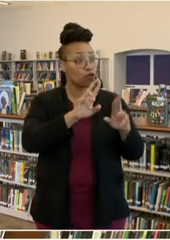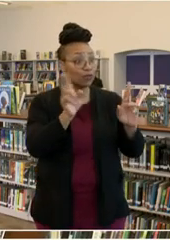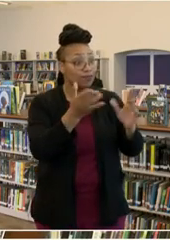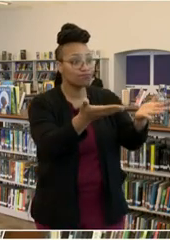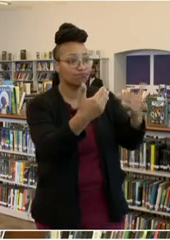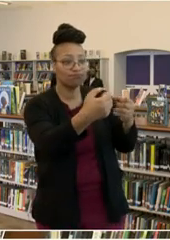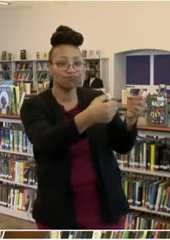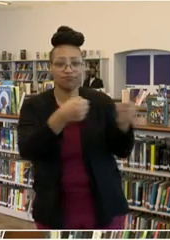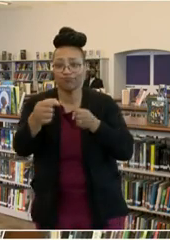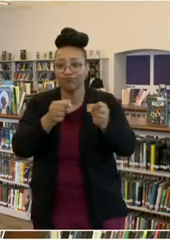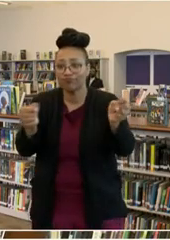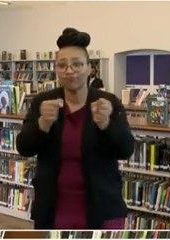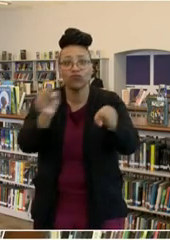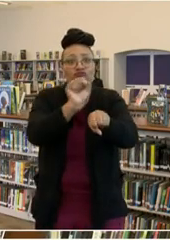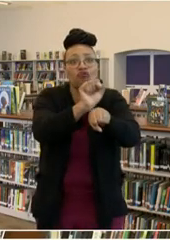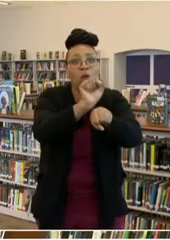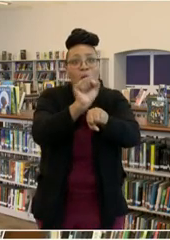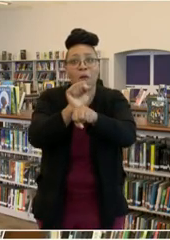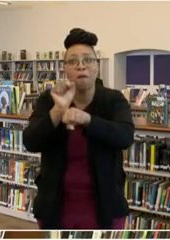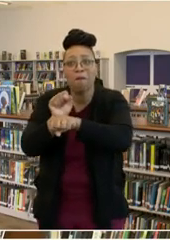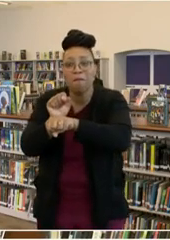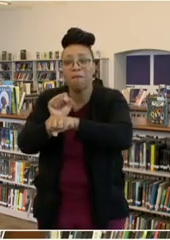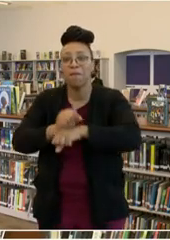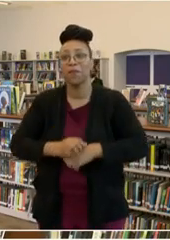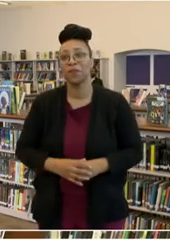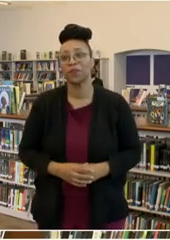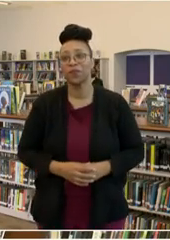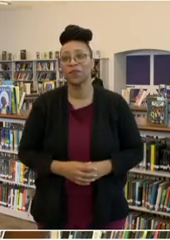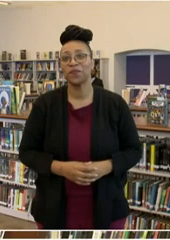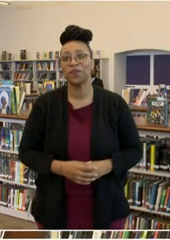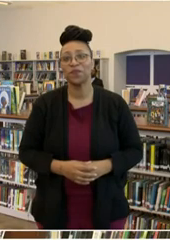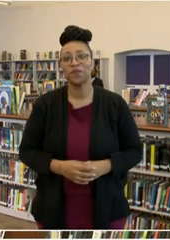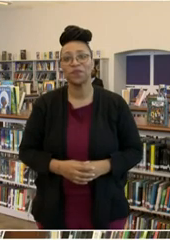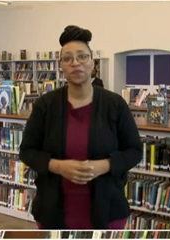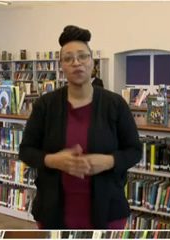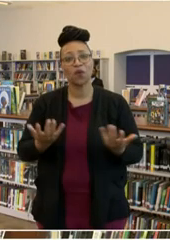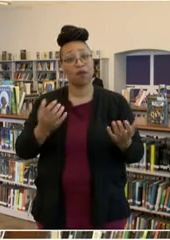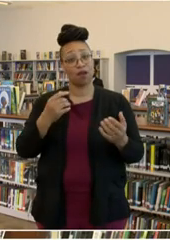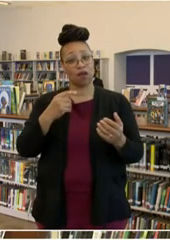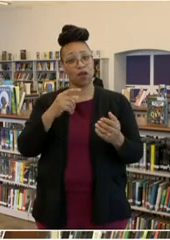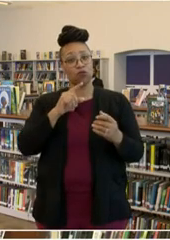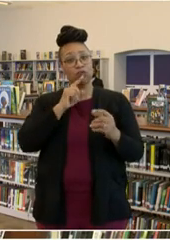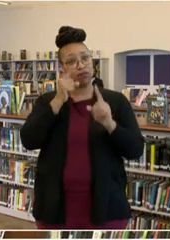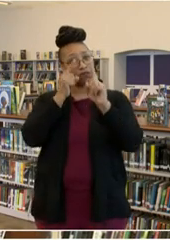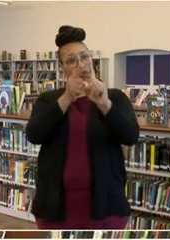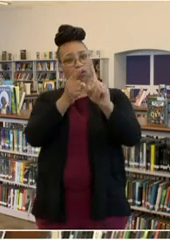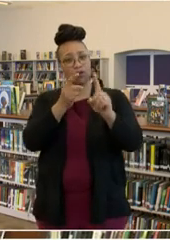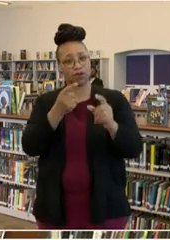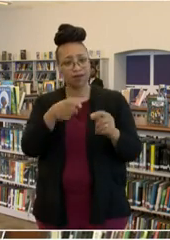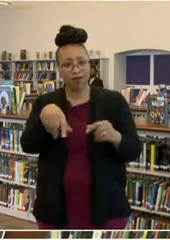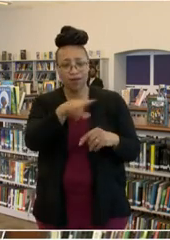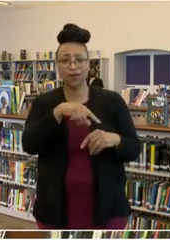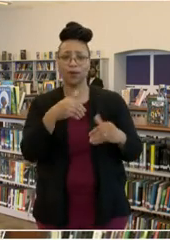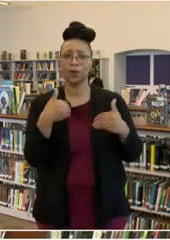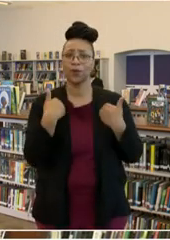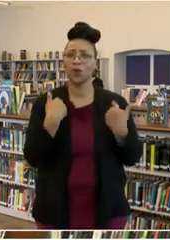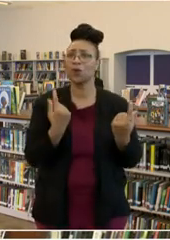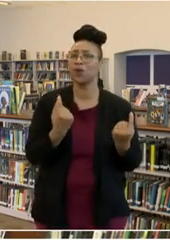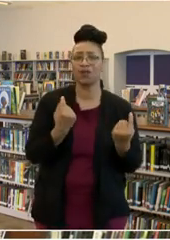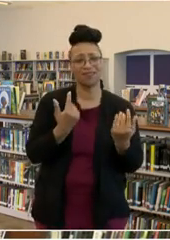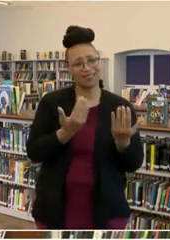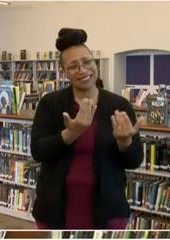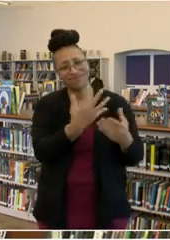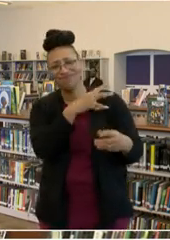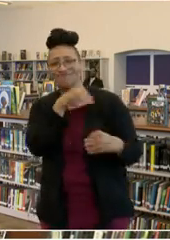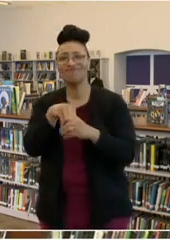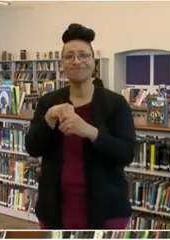opportunities. Always looking for ways to make sure that we're getting our kids on track. So with that, I want to introduce our